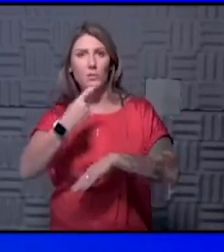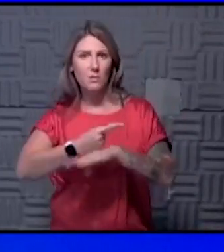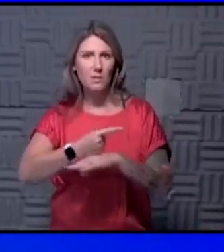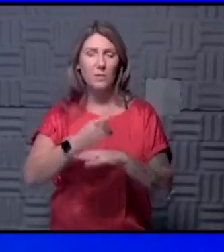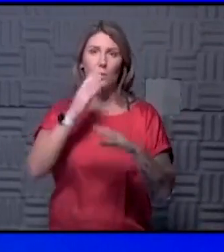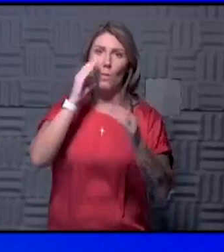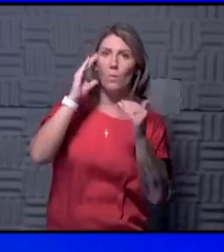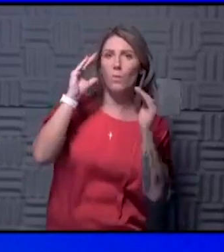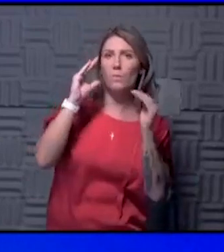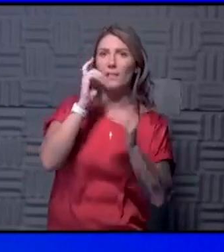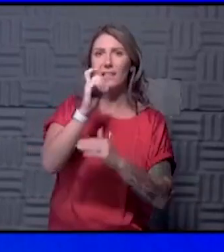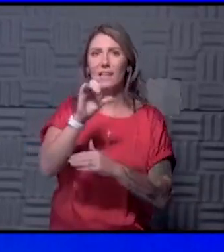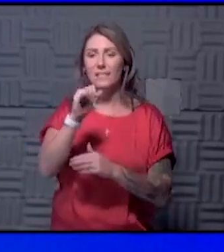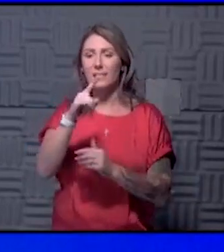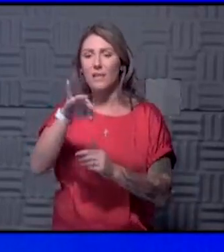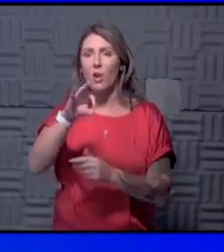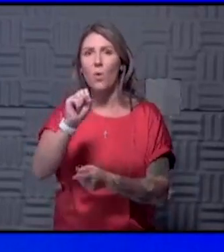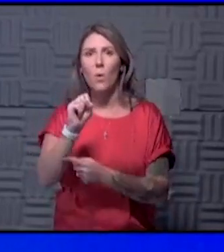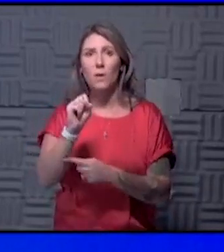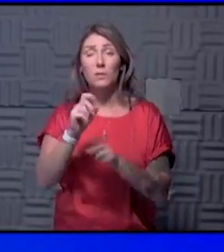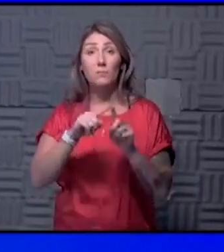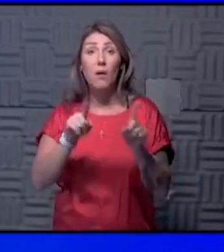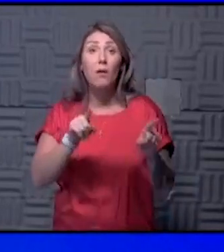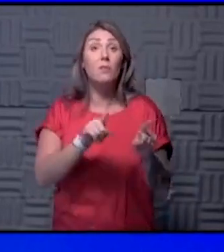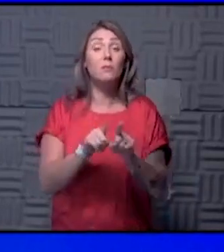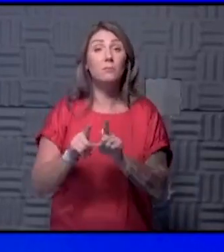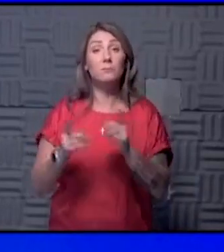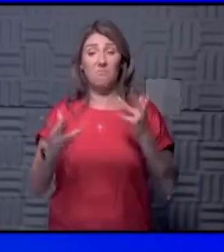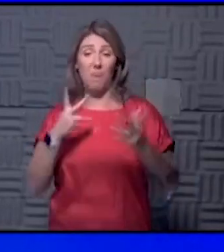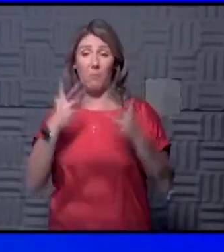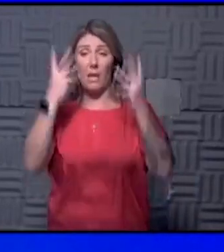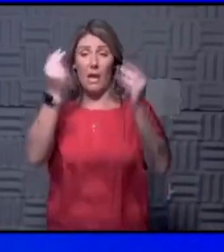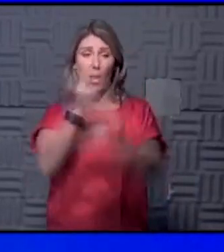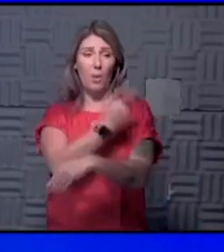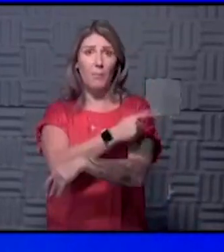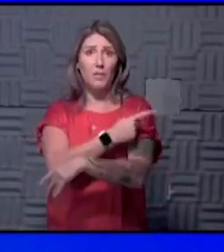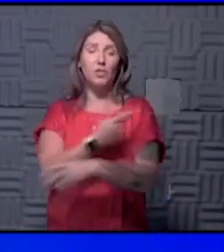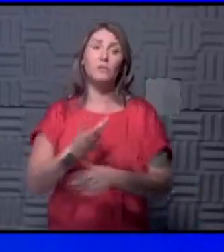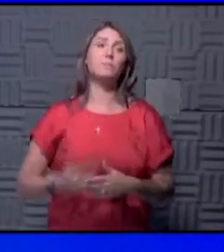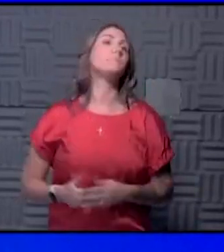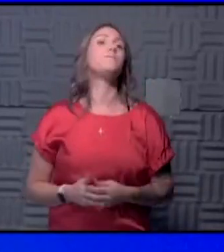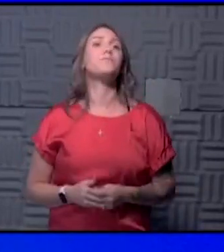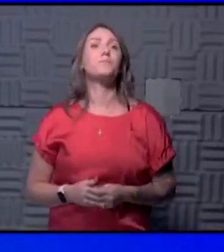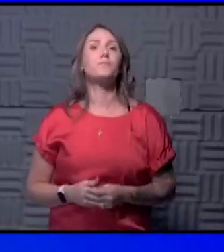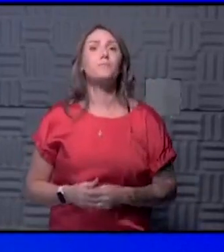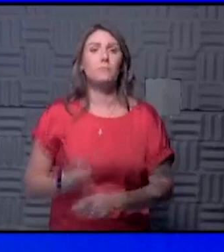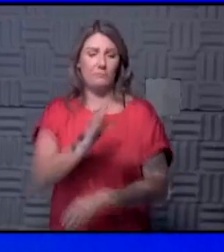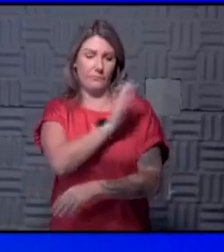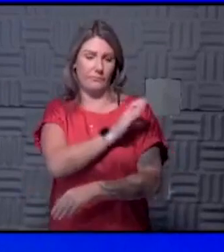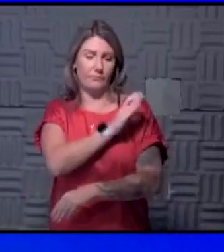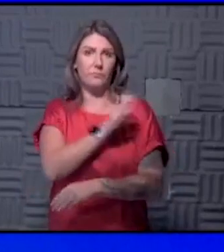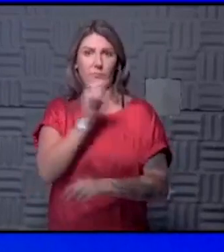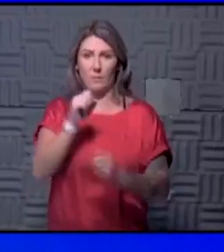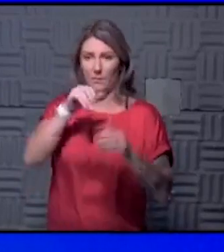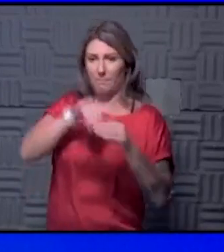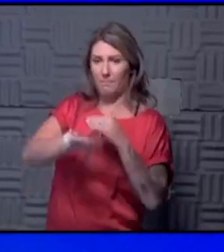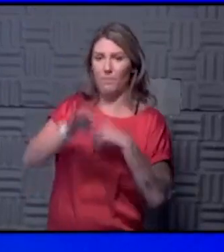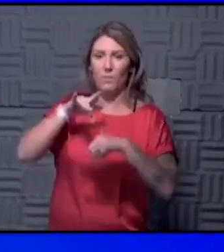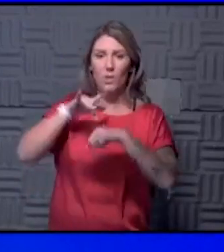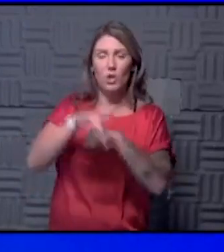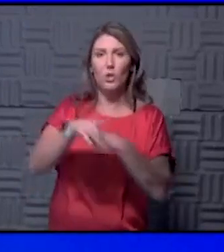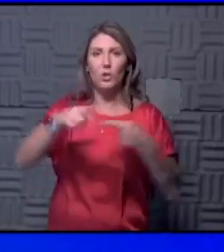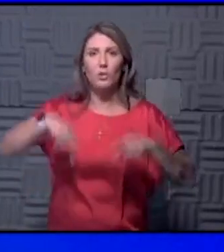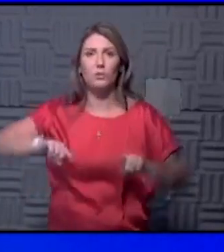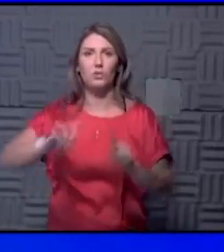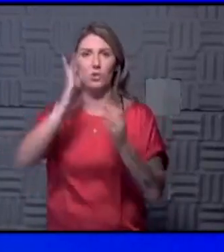not steroids at that point, and also maybe an outpatient clinic where you can go in early in the course